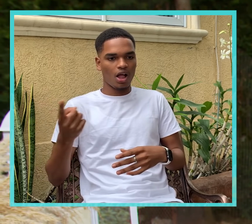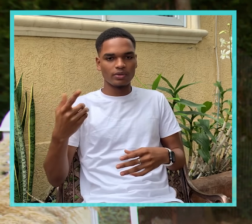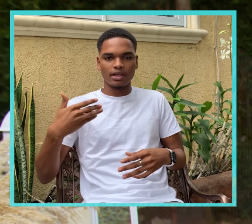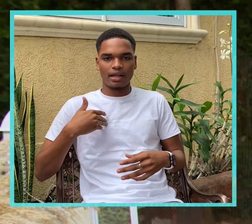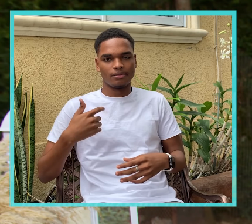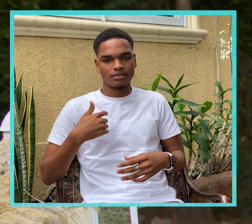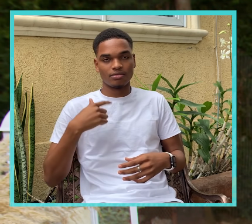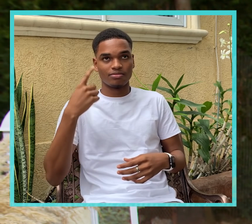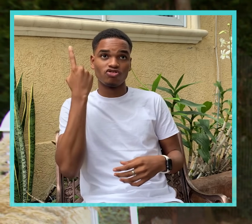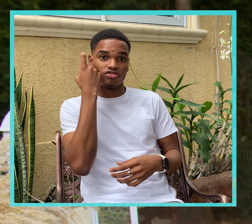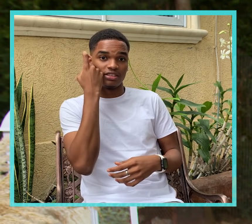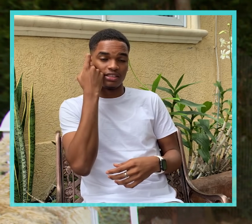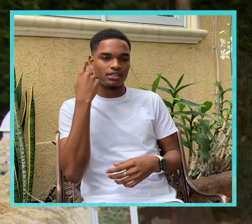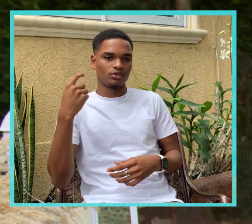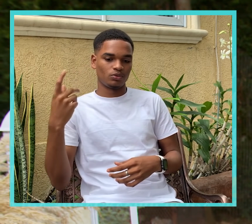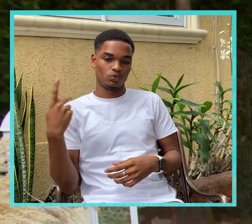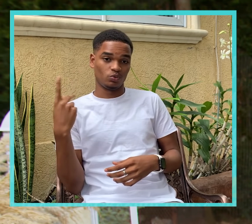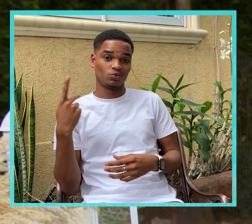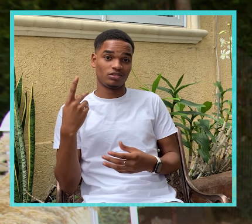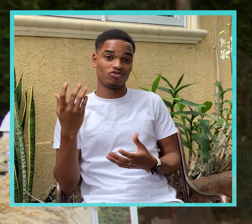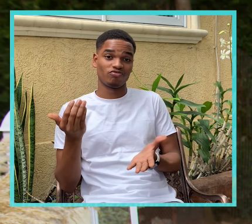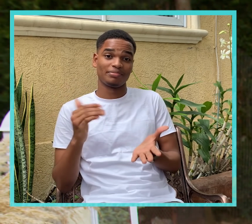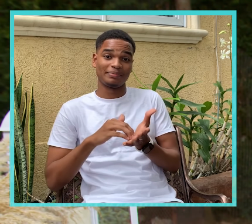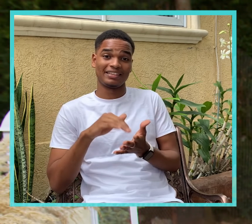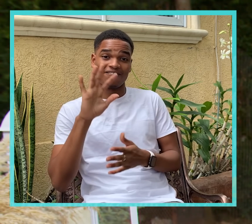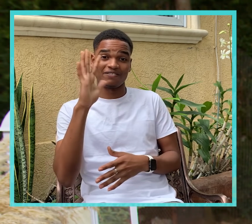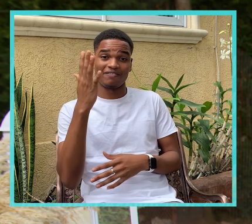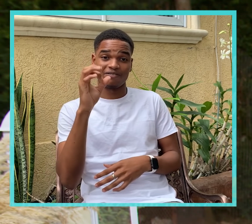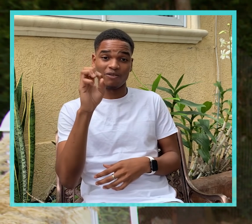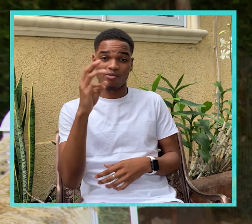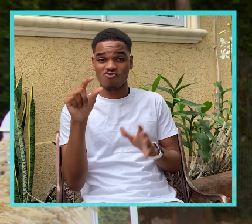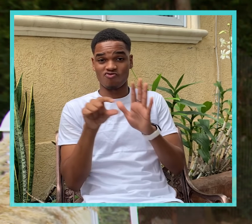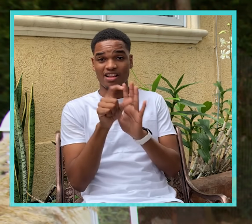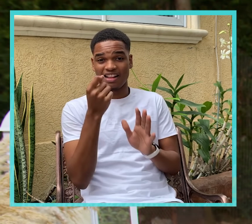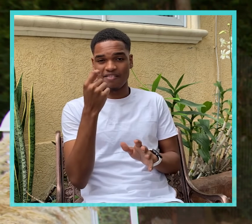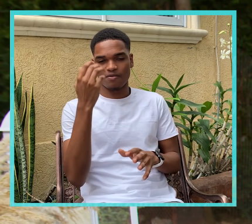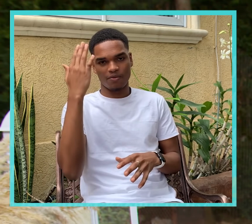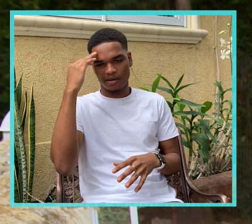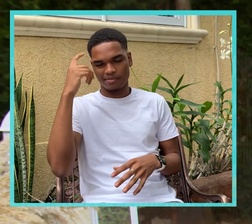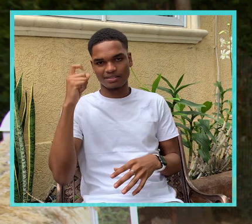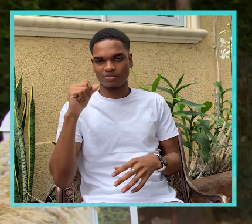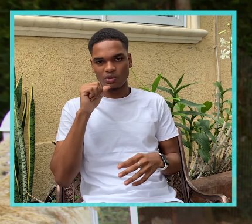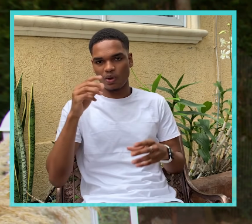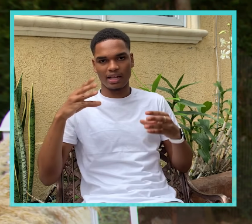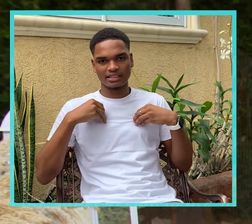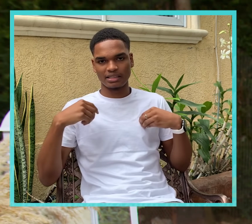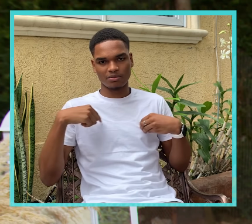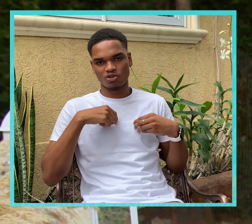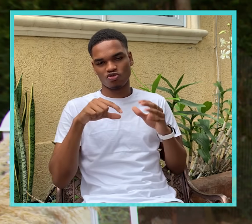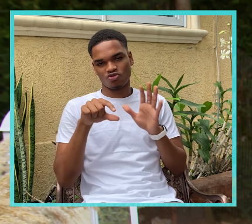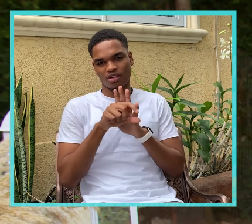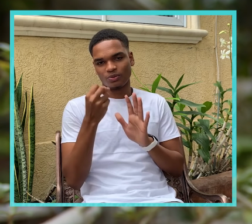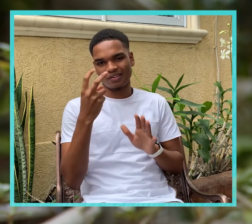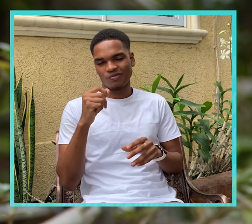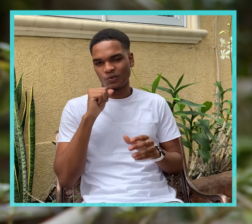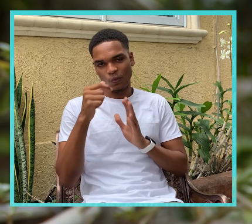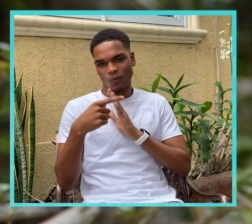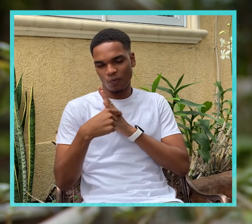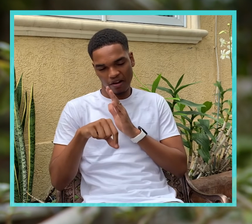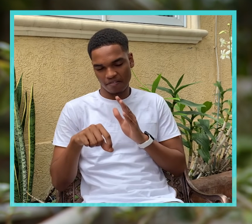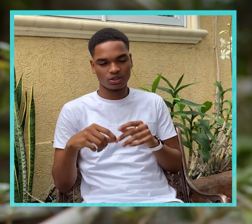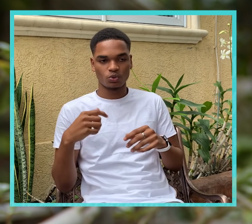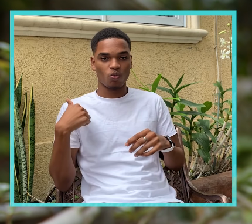remember when we, because we repeat, we repeated fifth form together at Immaculate. They didn't accept us into sixth form. They said that we didn't qualify. And